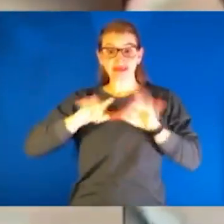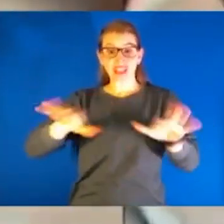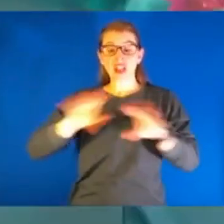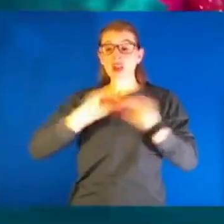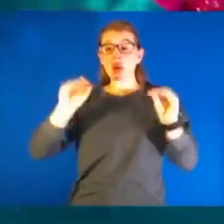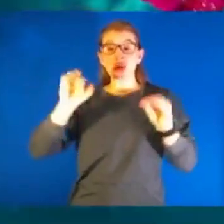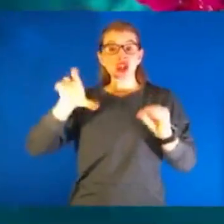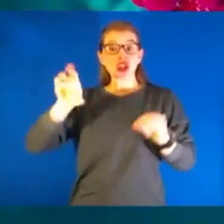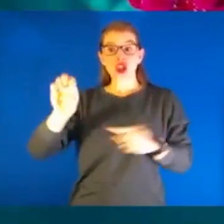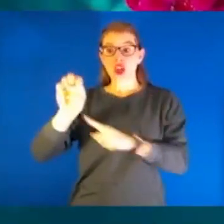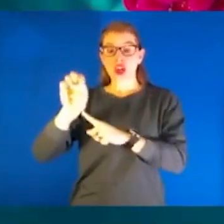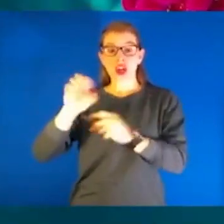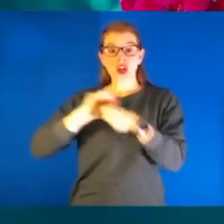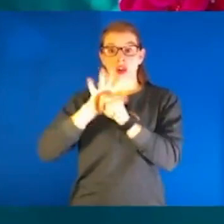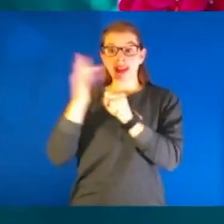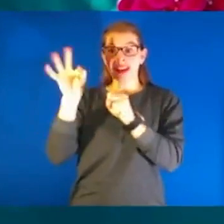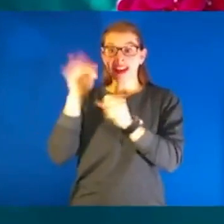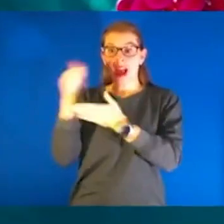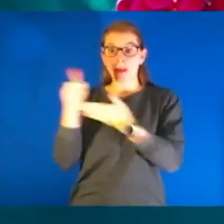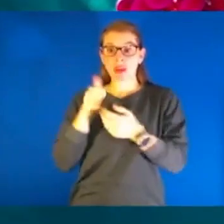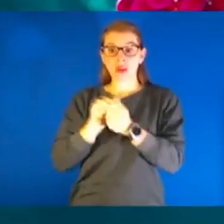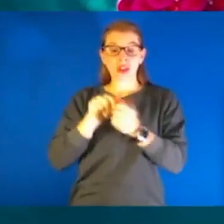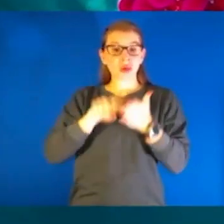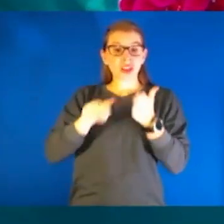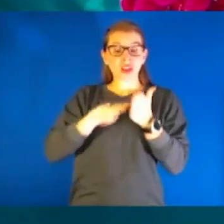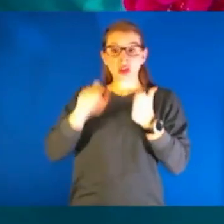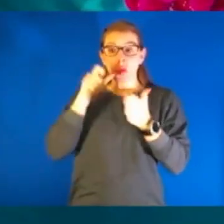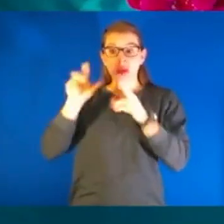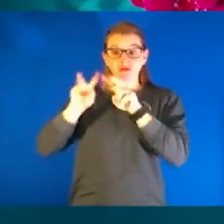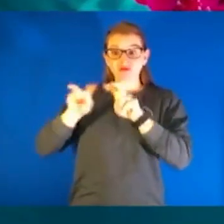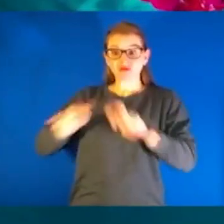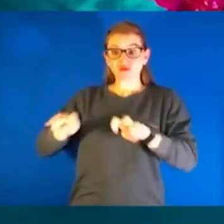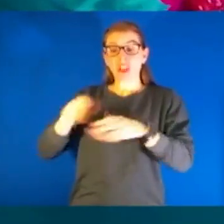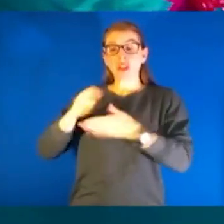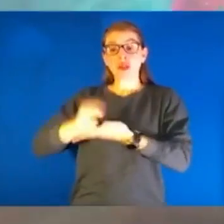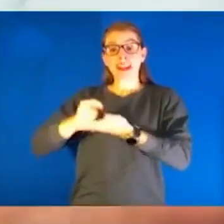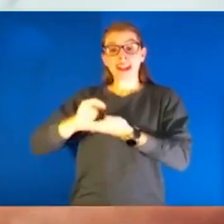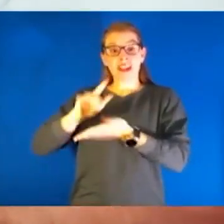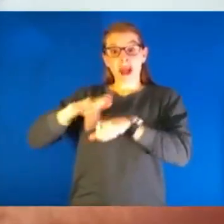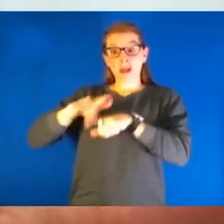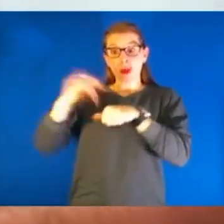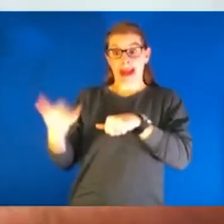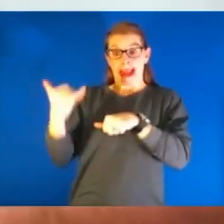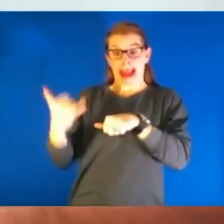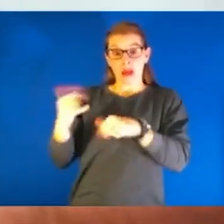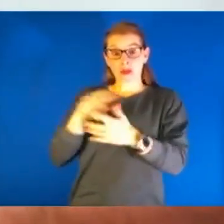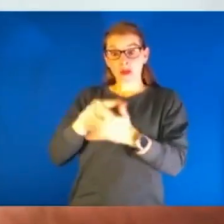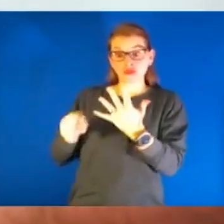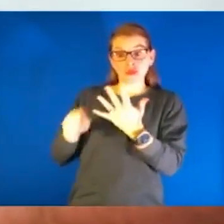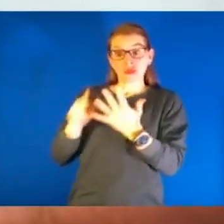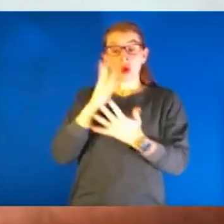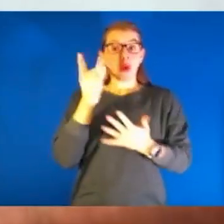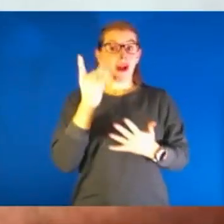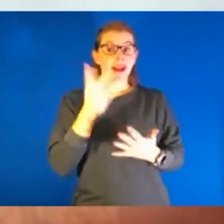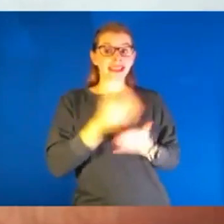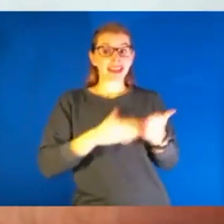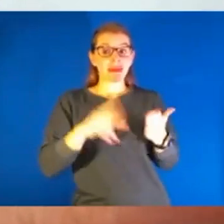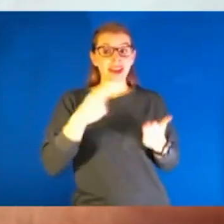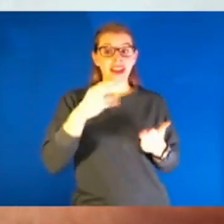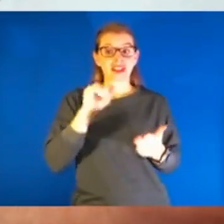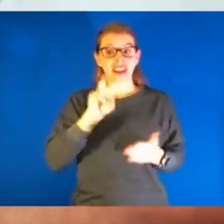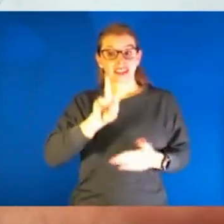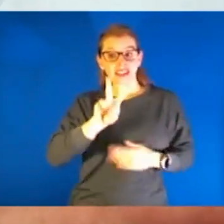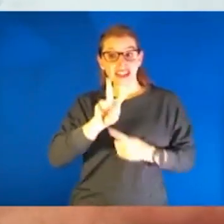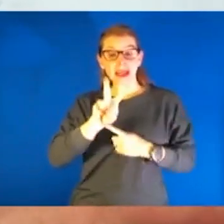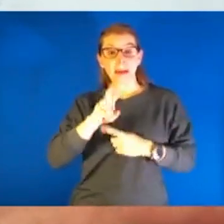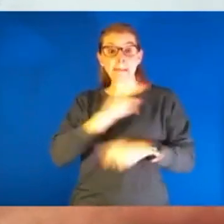helping with research. We're going to take a look at the treatments currently available, why some HIV patients fear getting the COVID